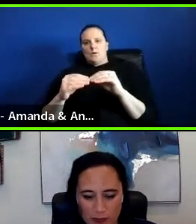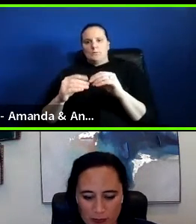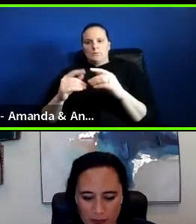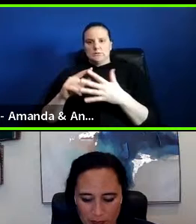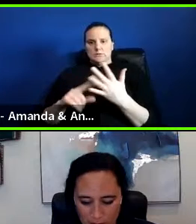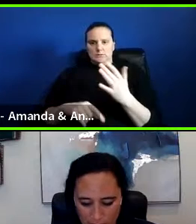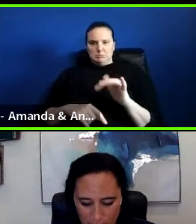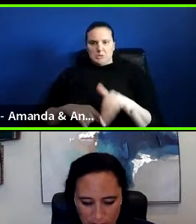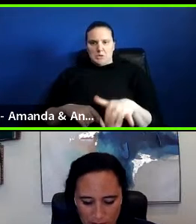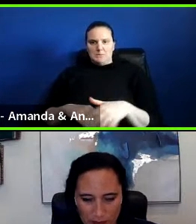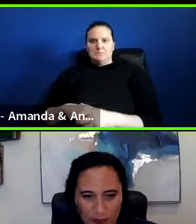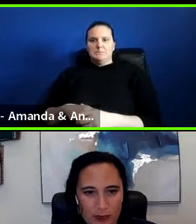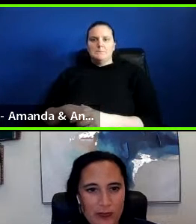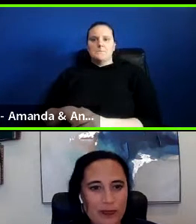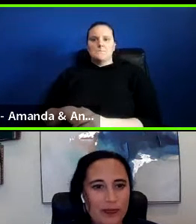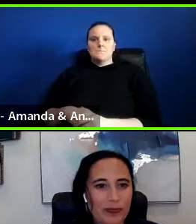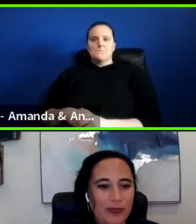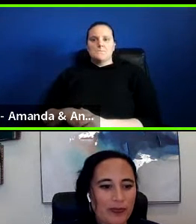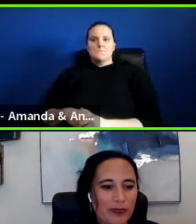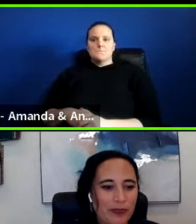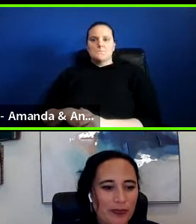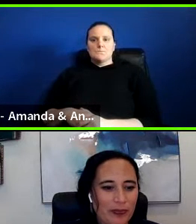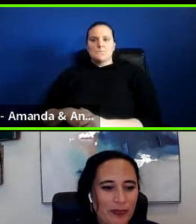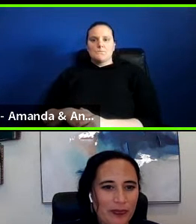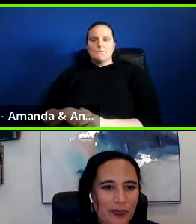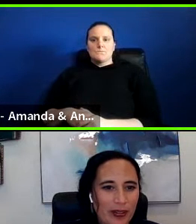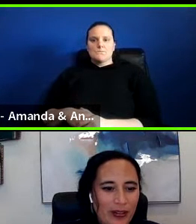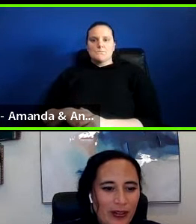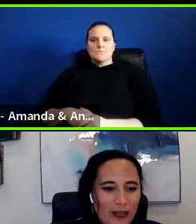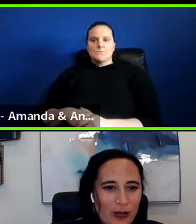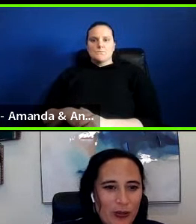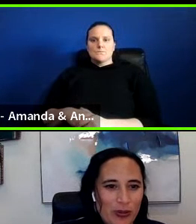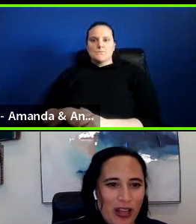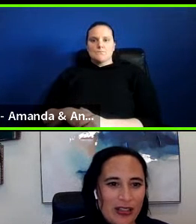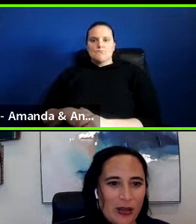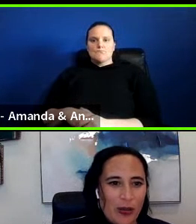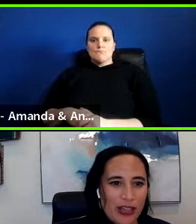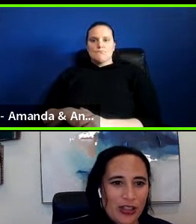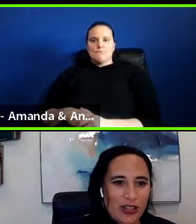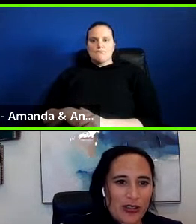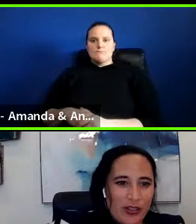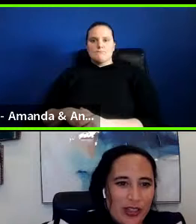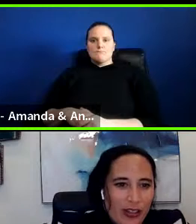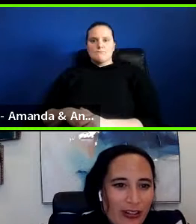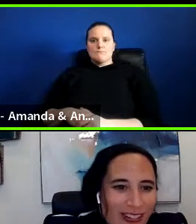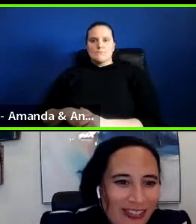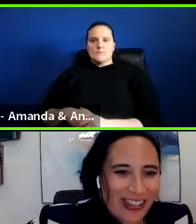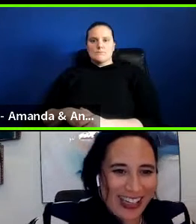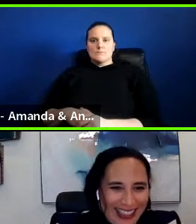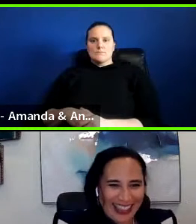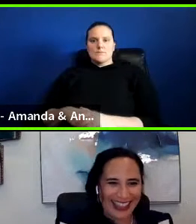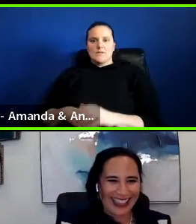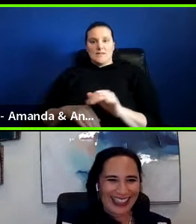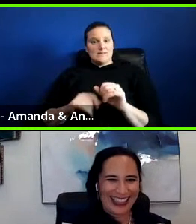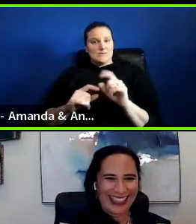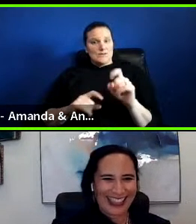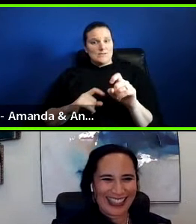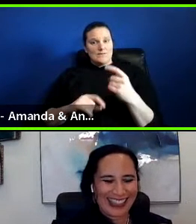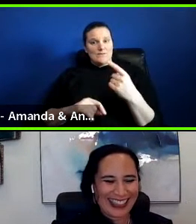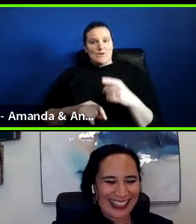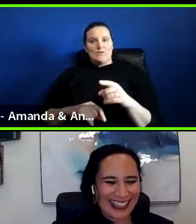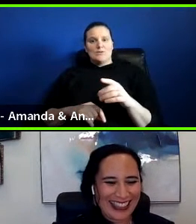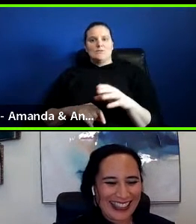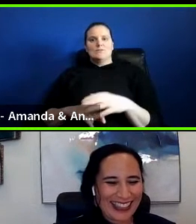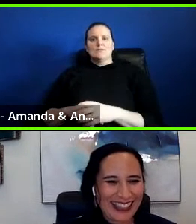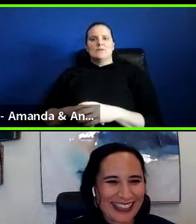yes. Those were lots of questions for you. Frank. Yeah, and